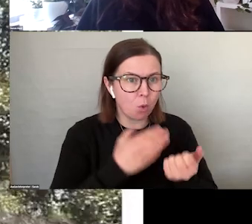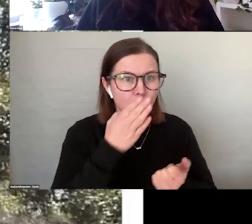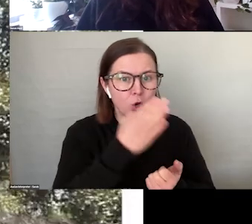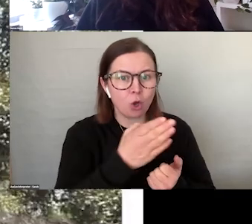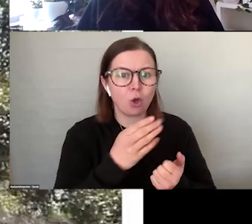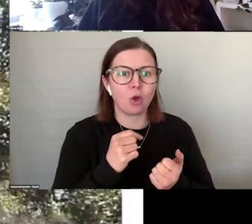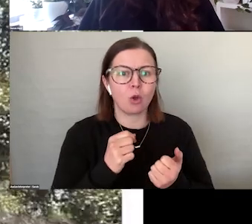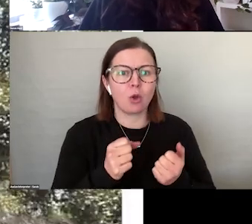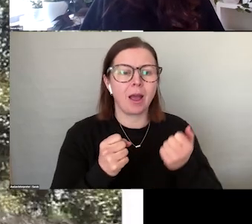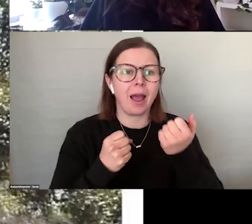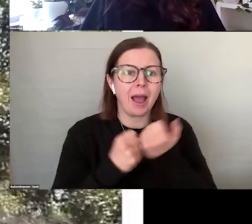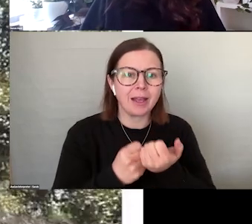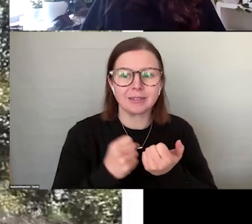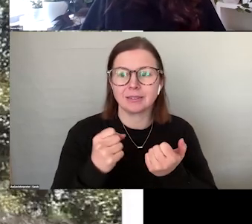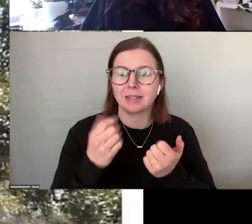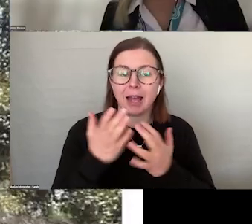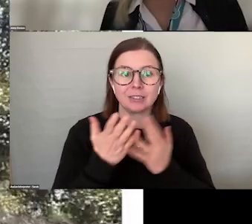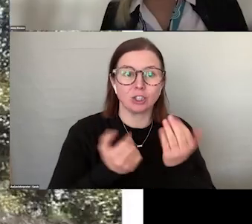they're caring for is invaluable.